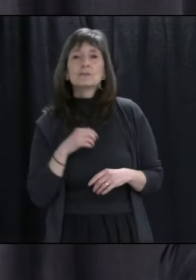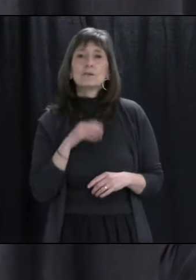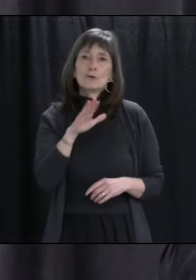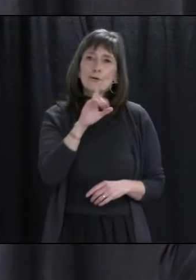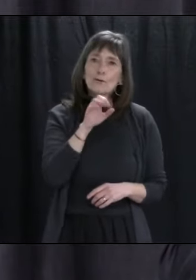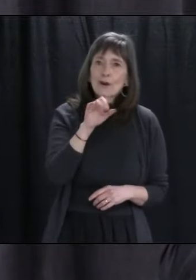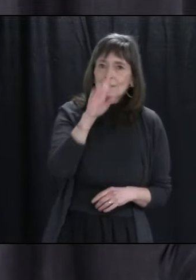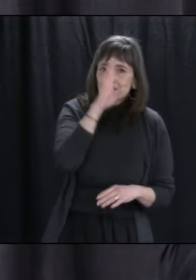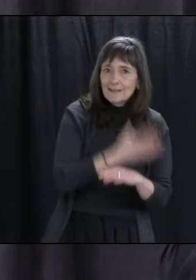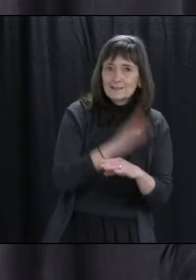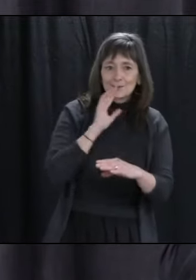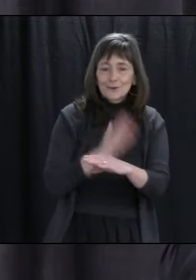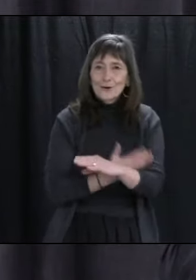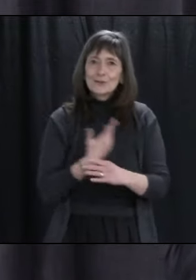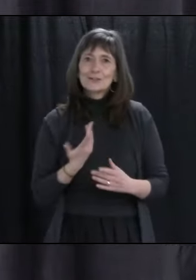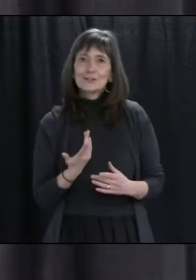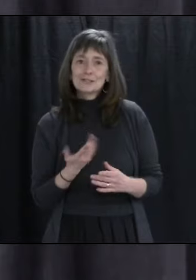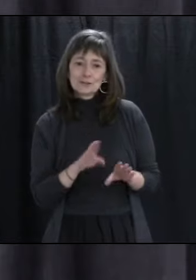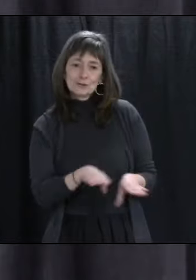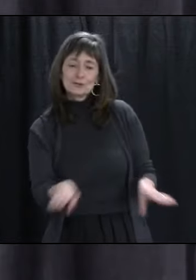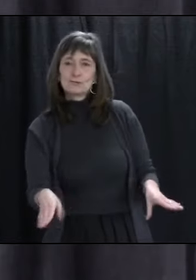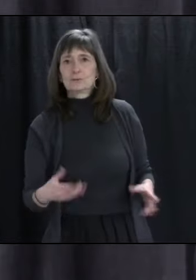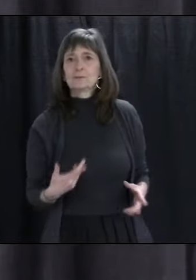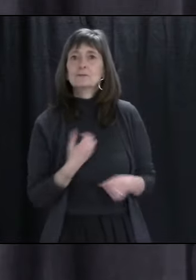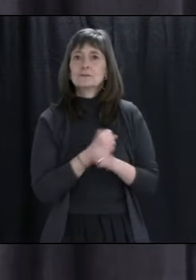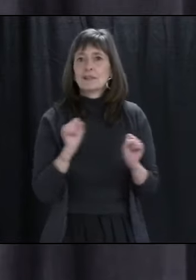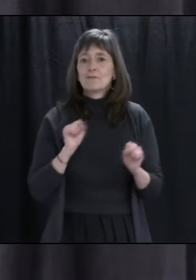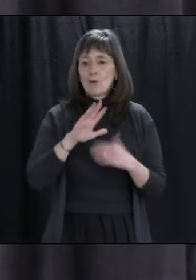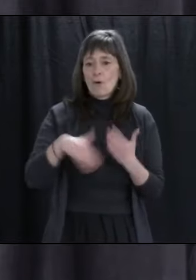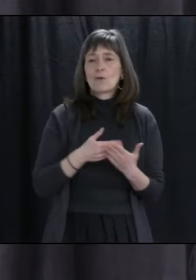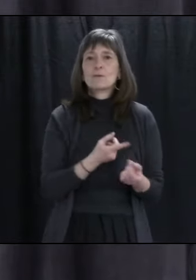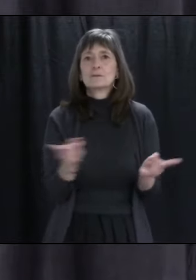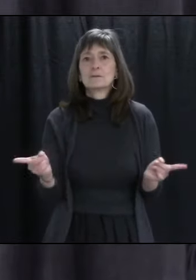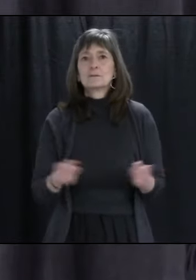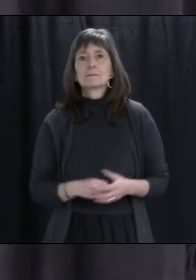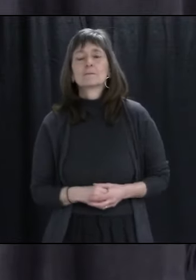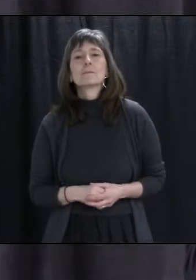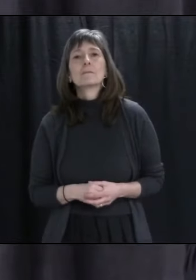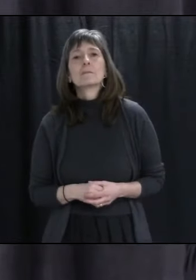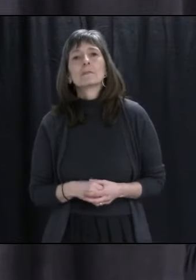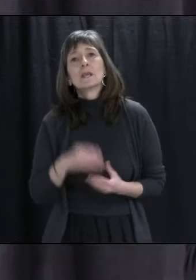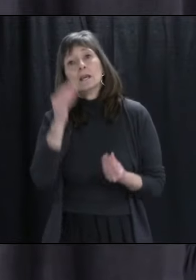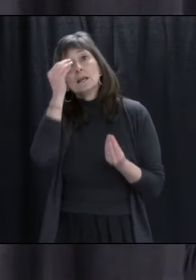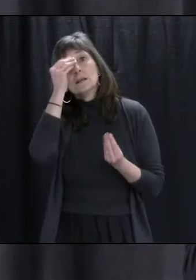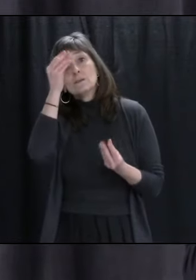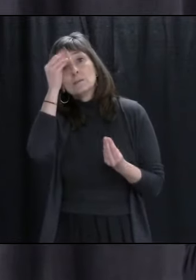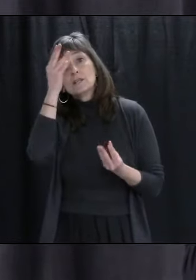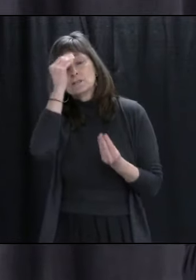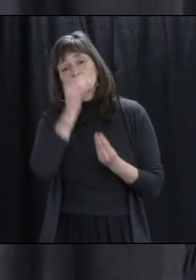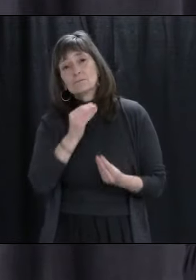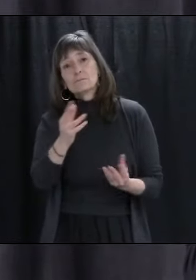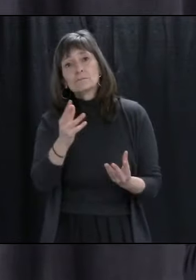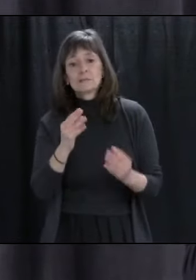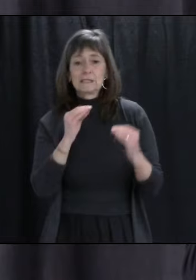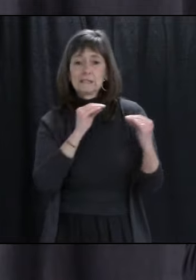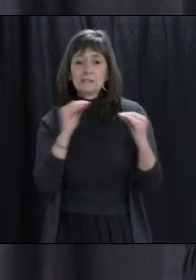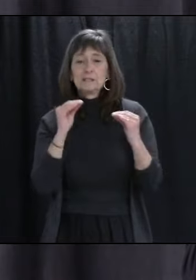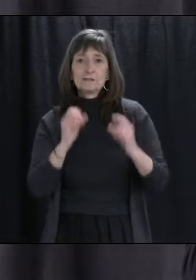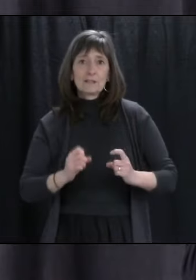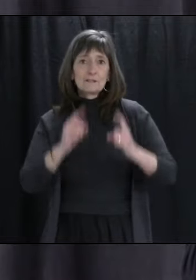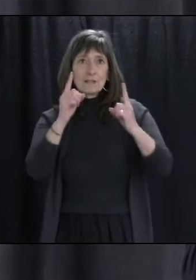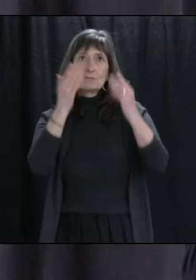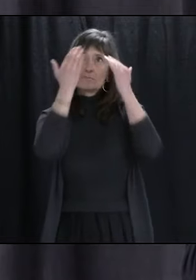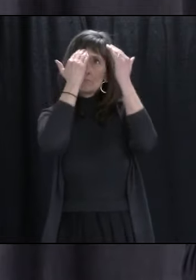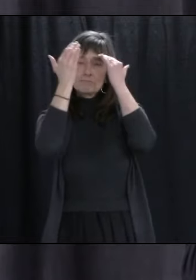society. You know, information and education is important. It's empowering. So in an effort to support